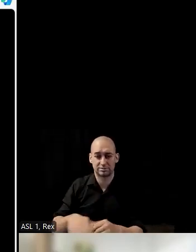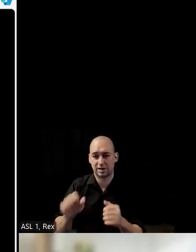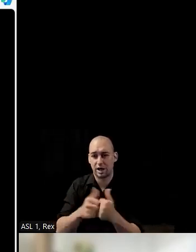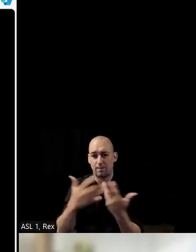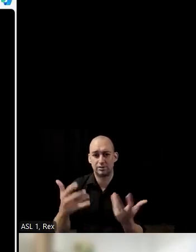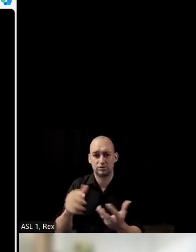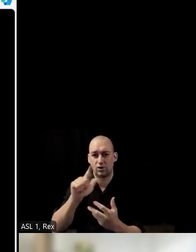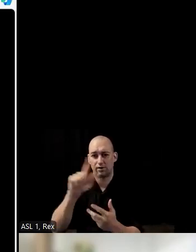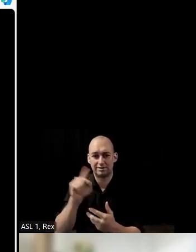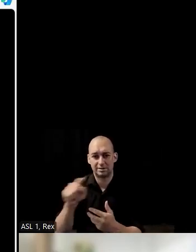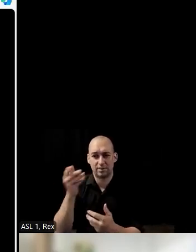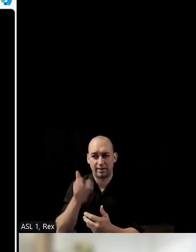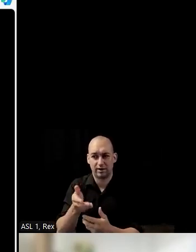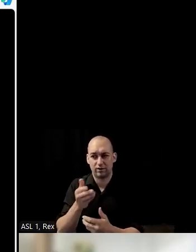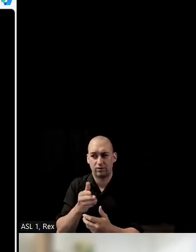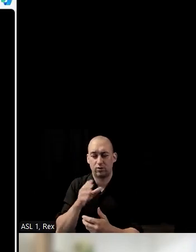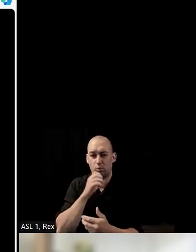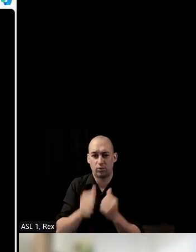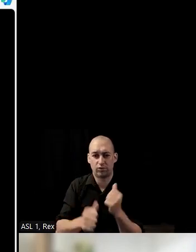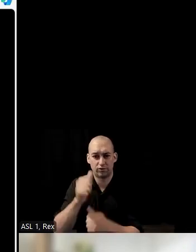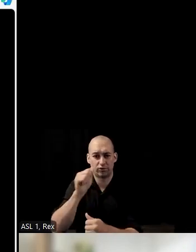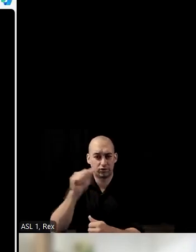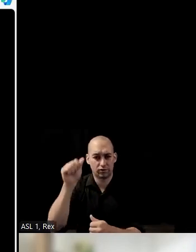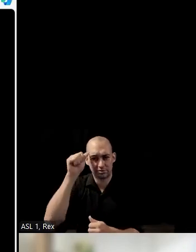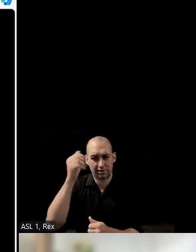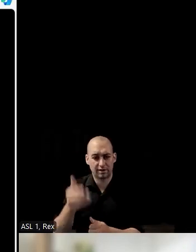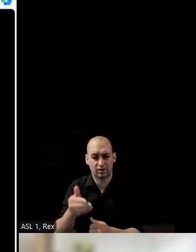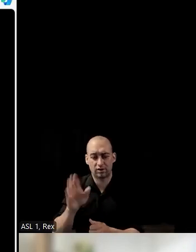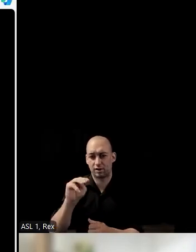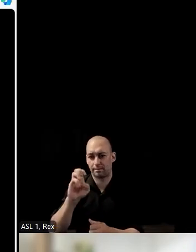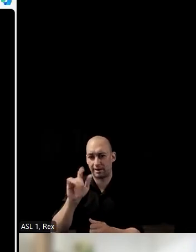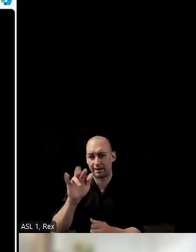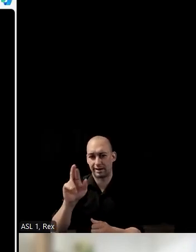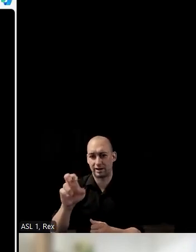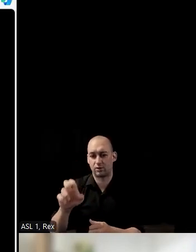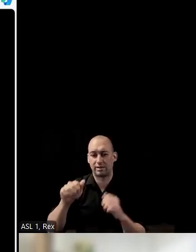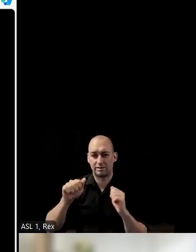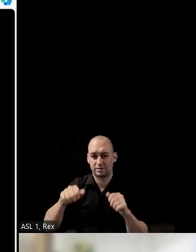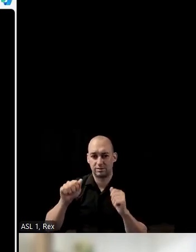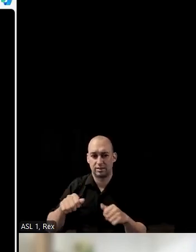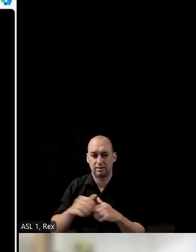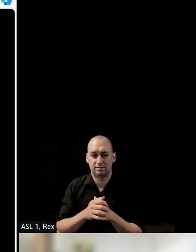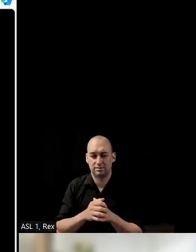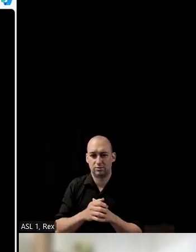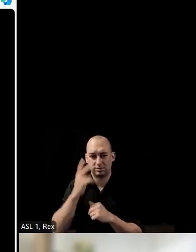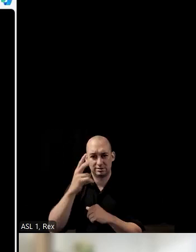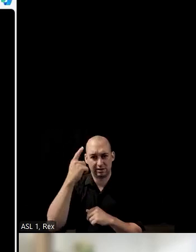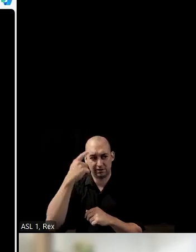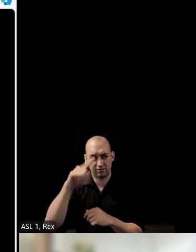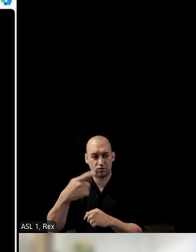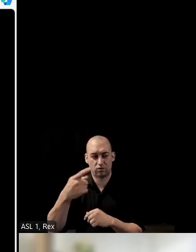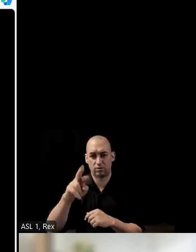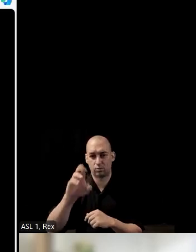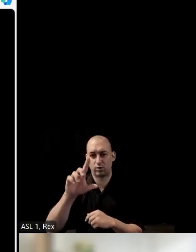and older adults who were Medicare eligible. So you can see that for Imperial